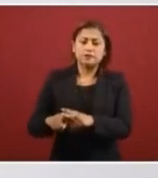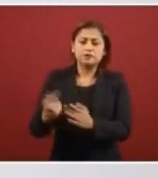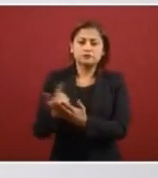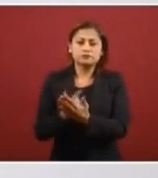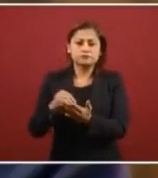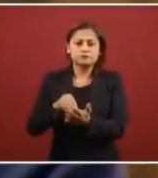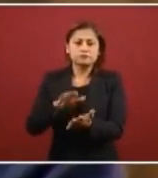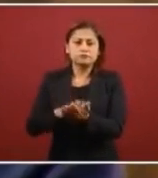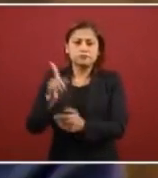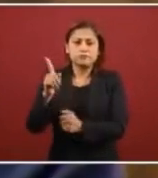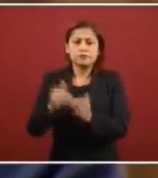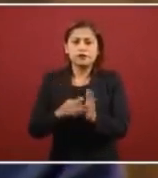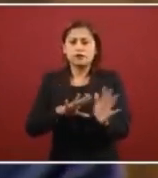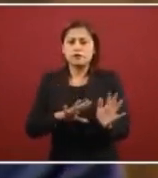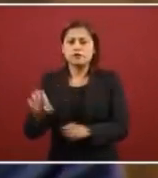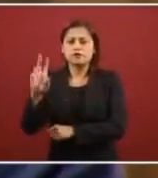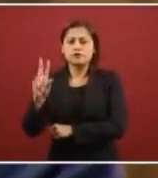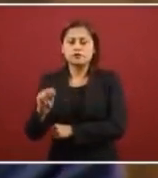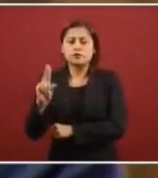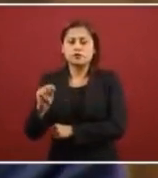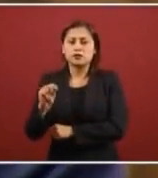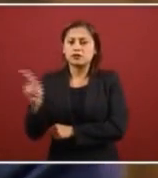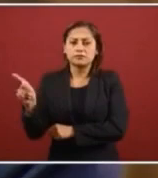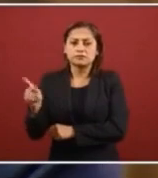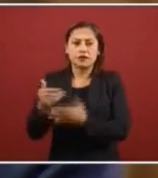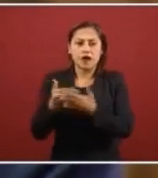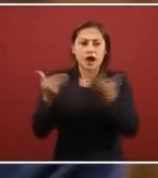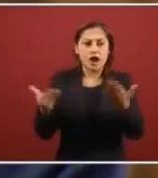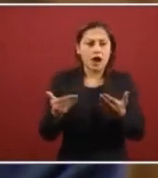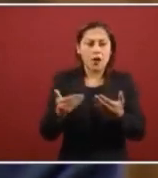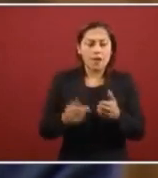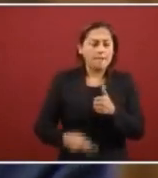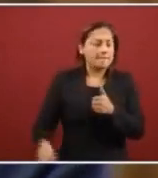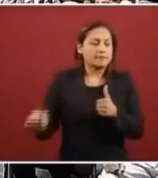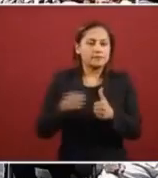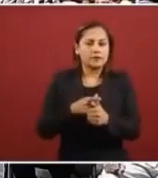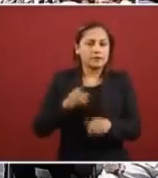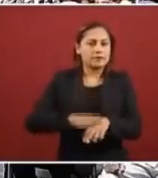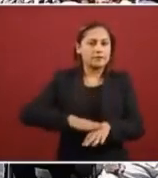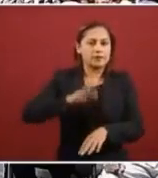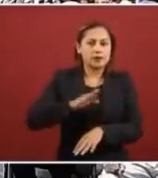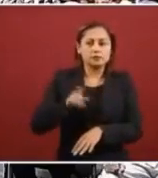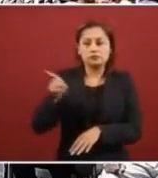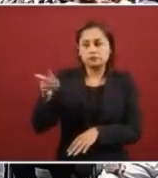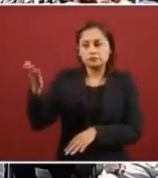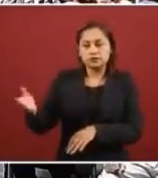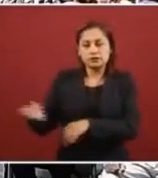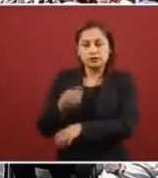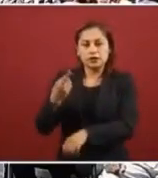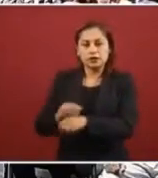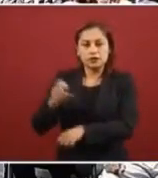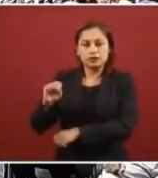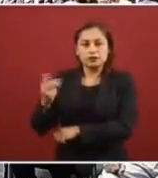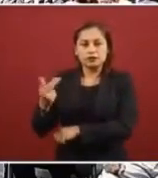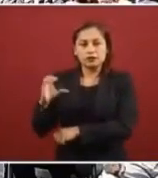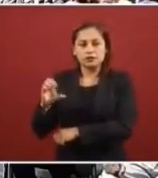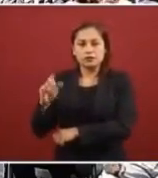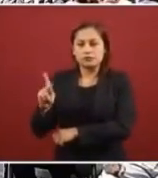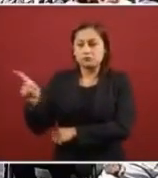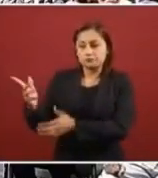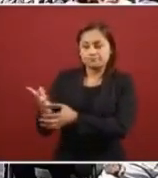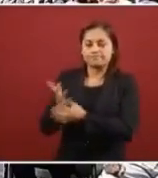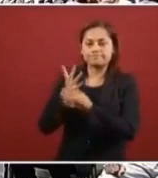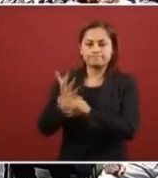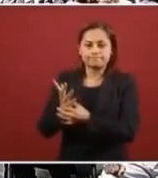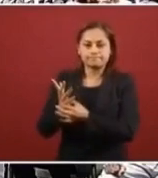so that's as far as the most people that showed up to pay their taxes and